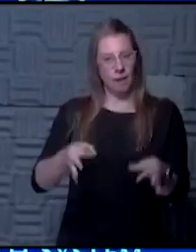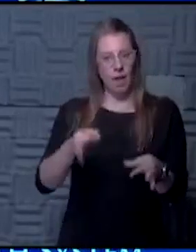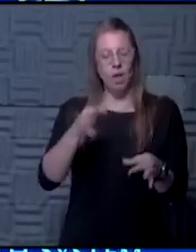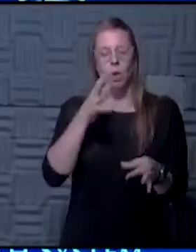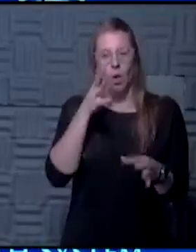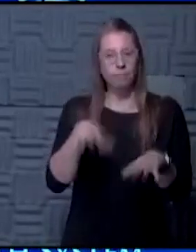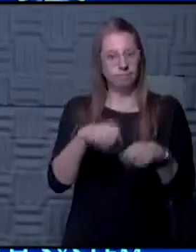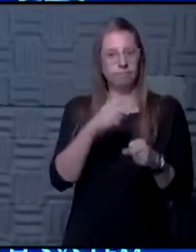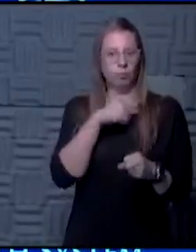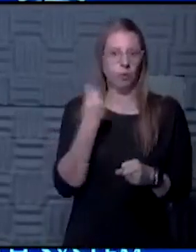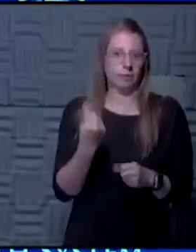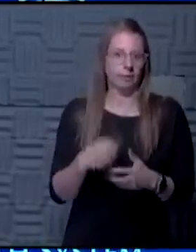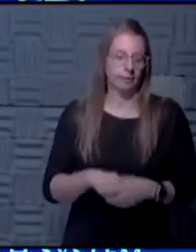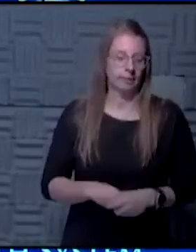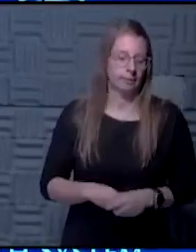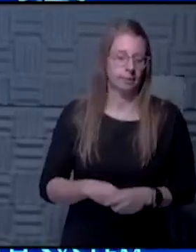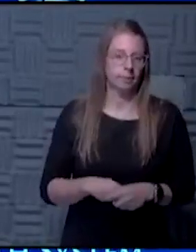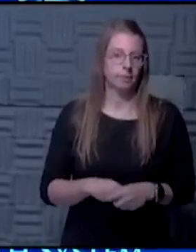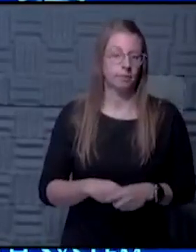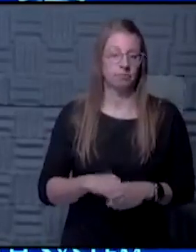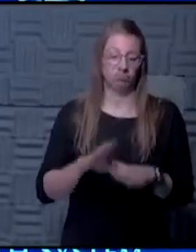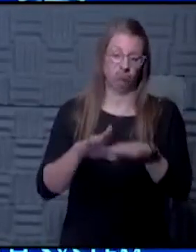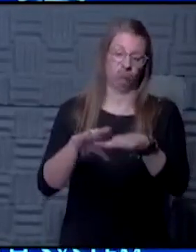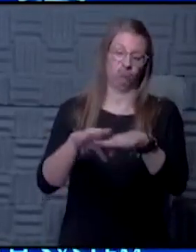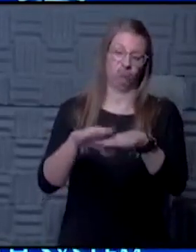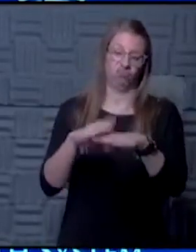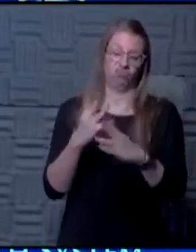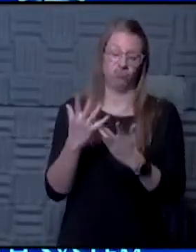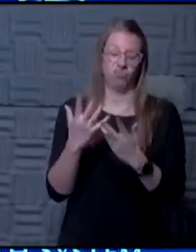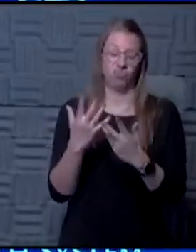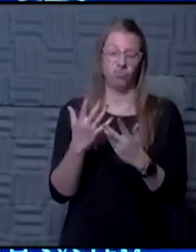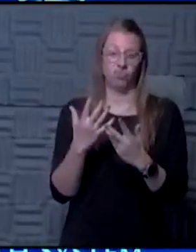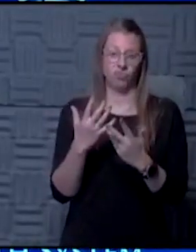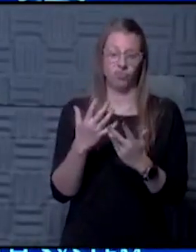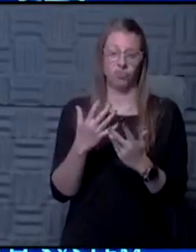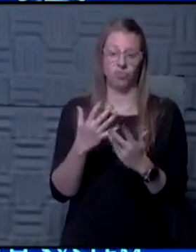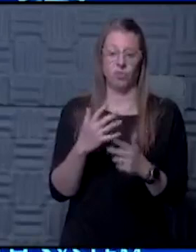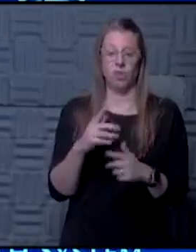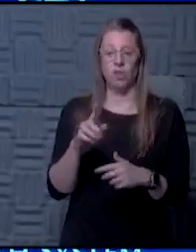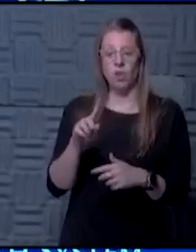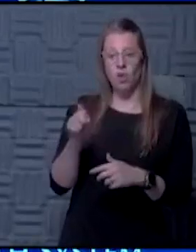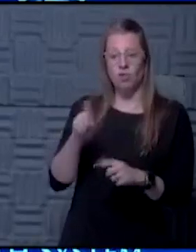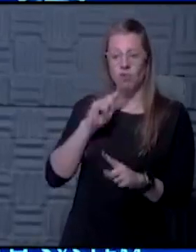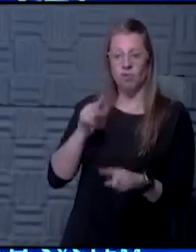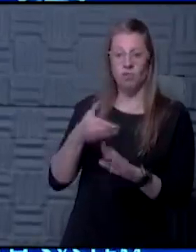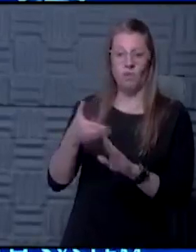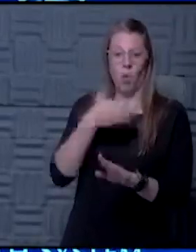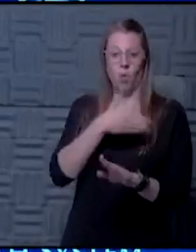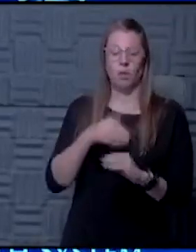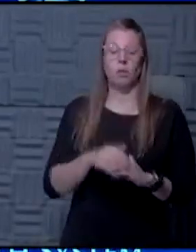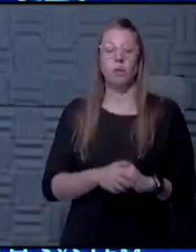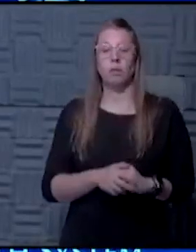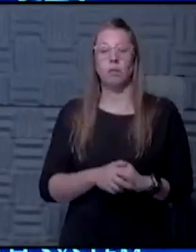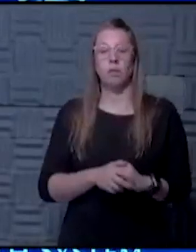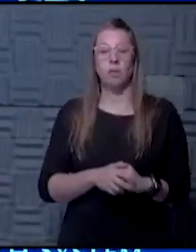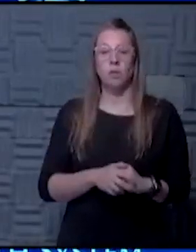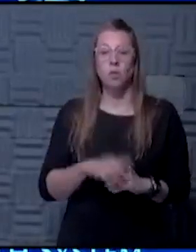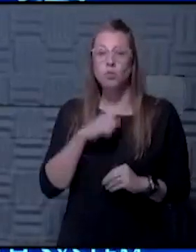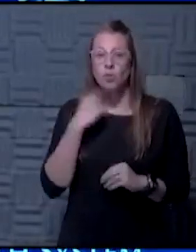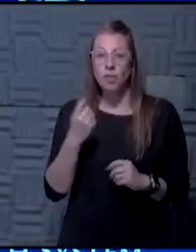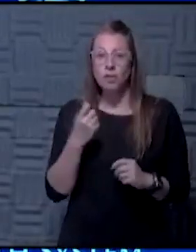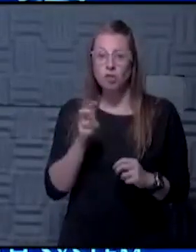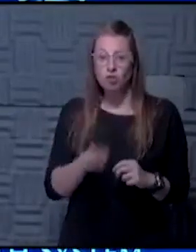will take on risk. I would say to you that, as we answer the question for the earlier caller, I don't think the risk is the